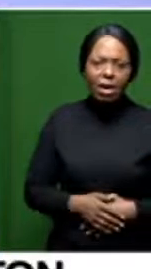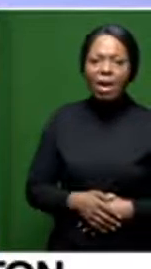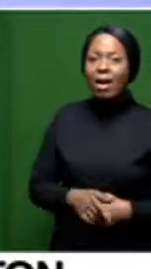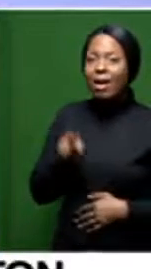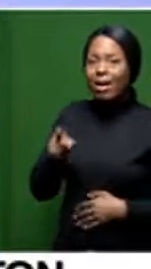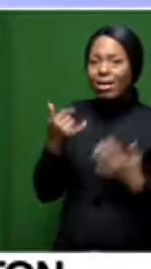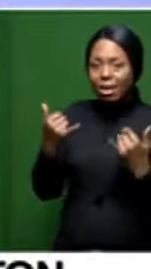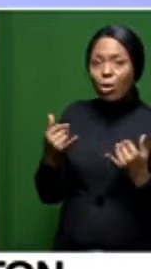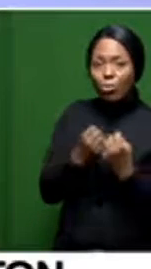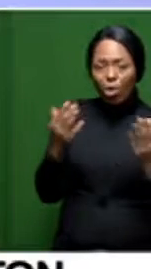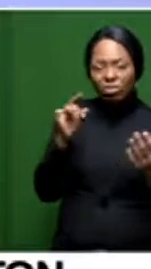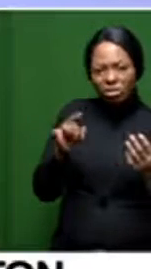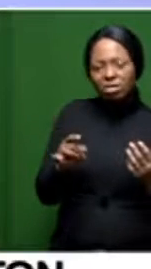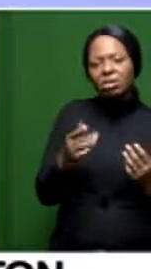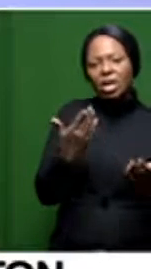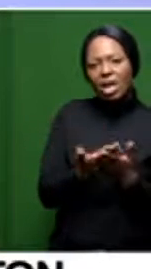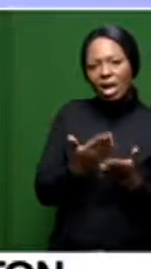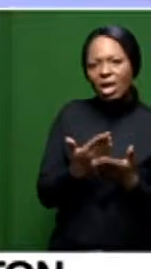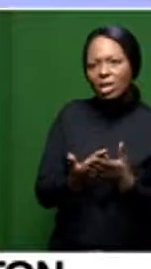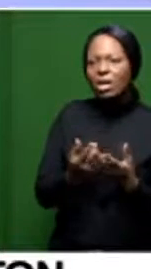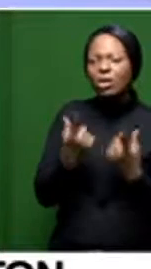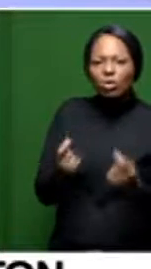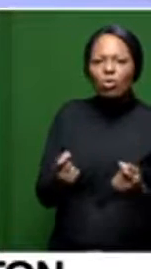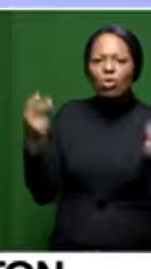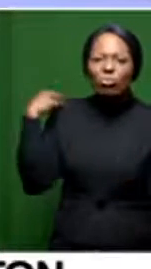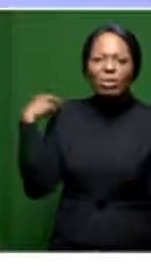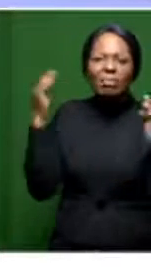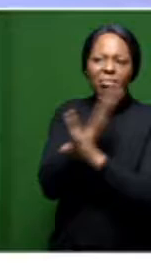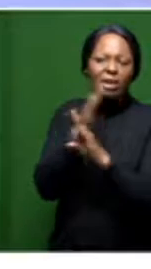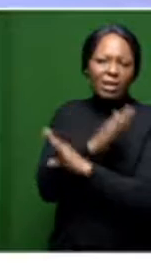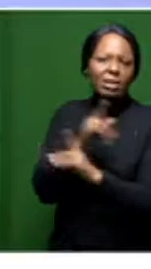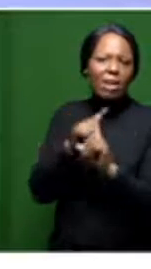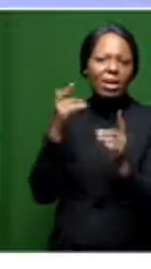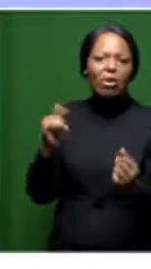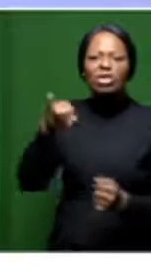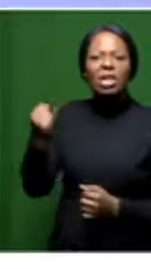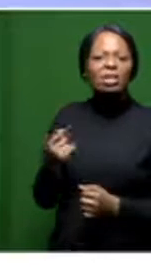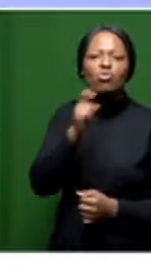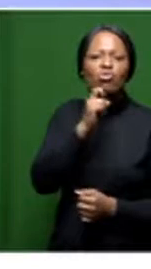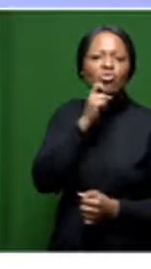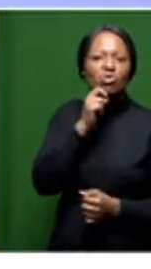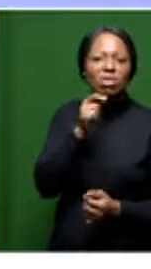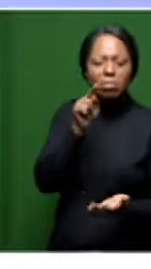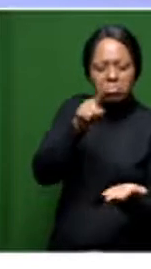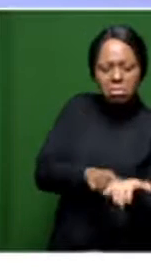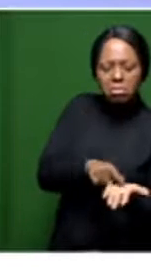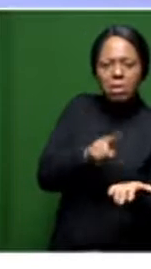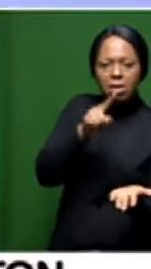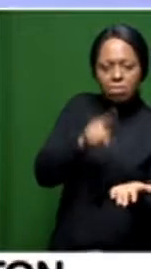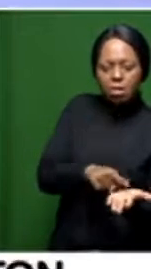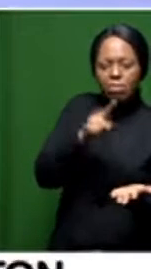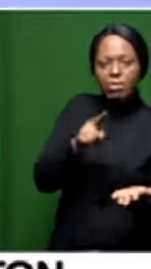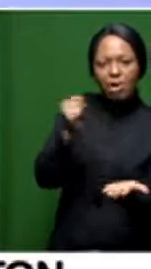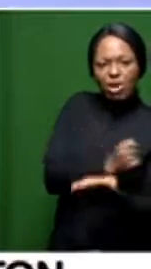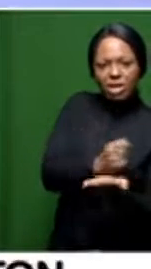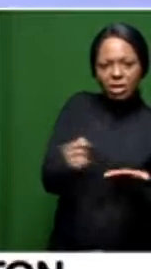of our population could access private security and medical. Now, it's just in your fingertips now. So you just have to go and register, and it's available to